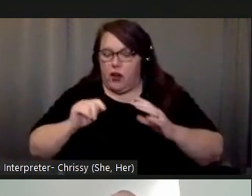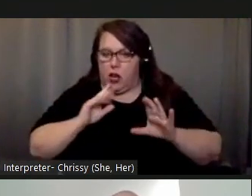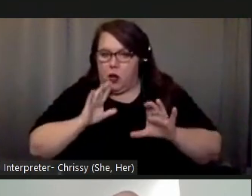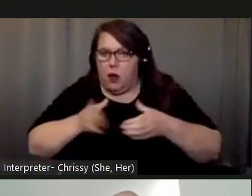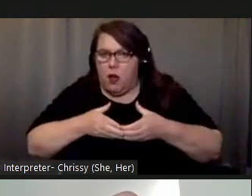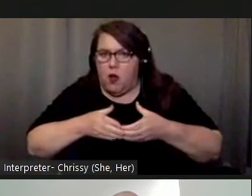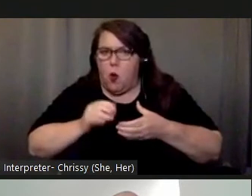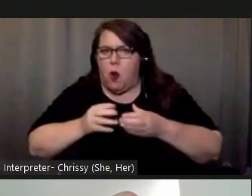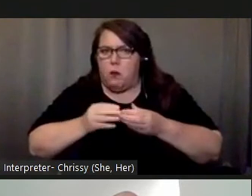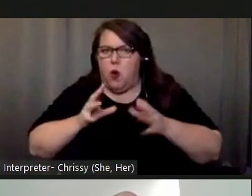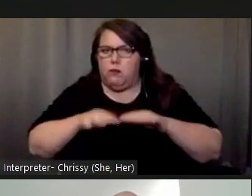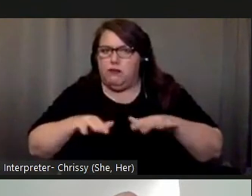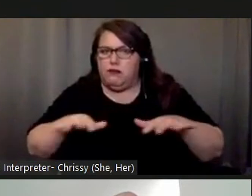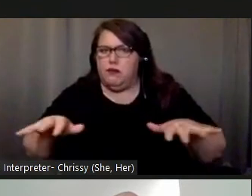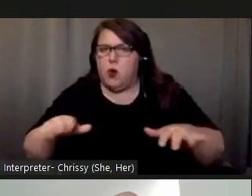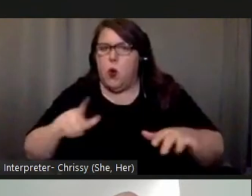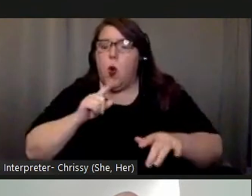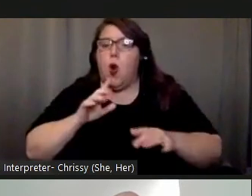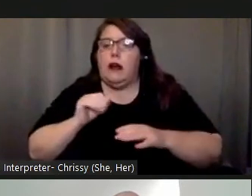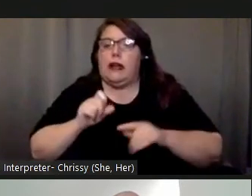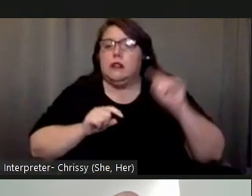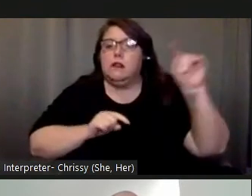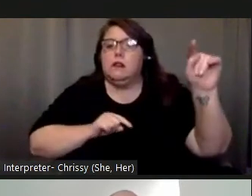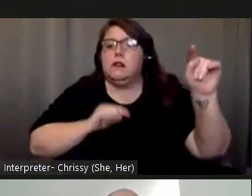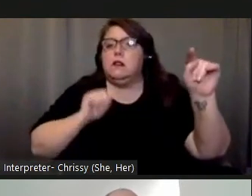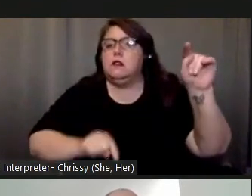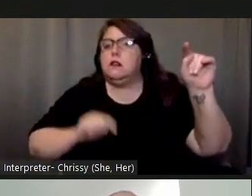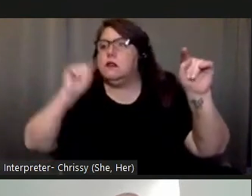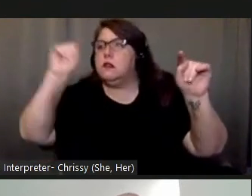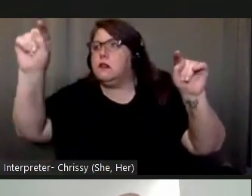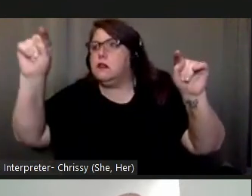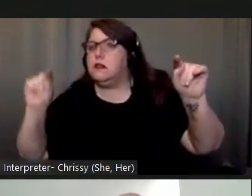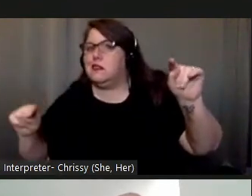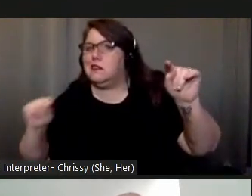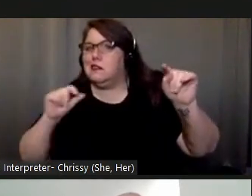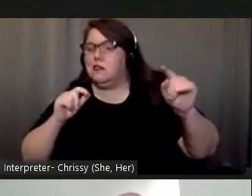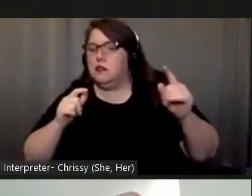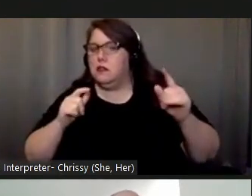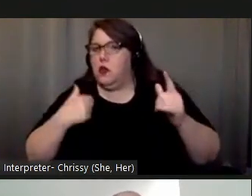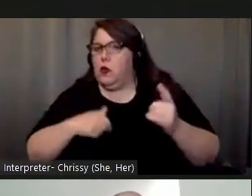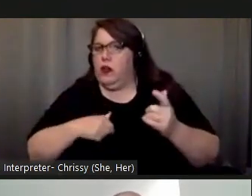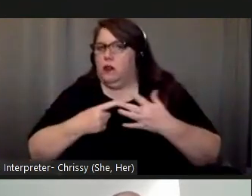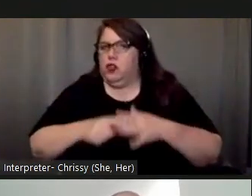still just kind of scattered cases, or if we are starting on that